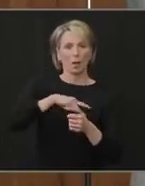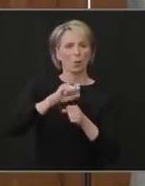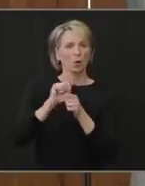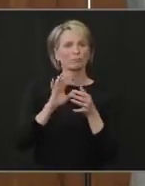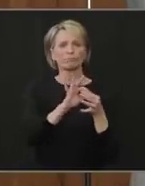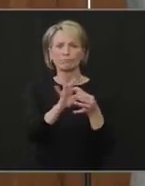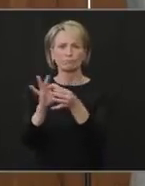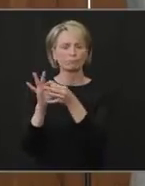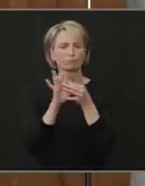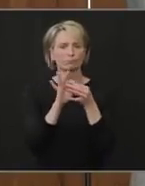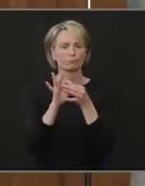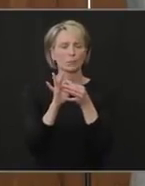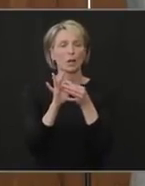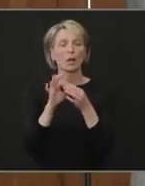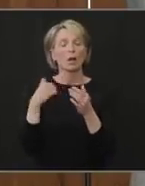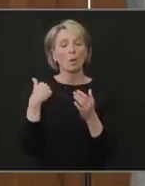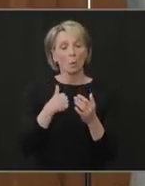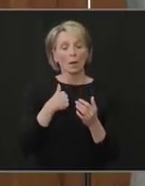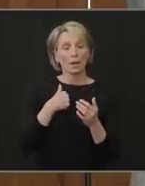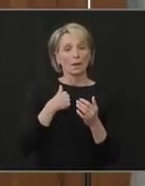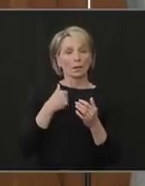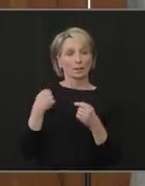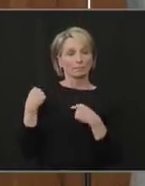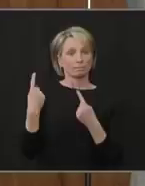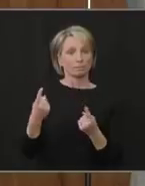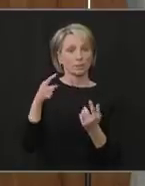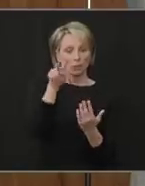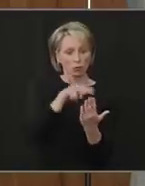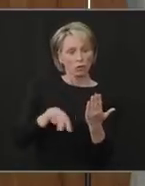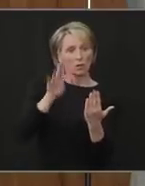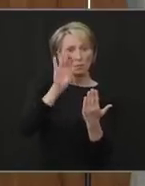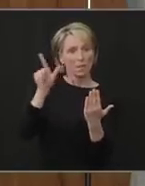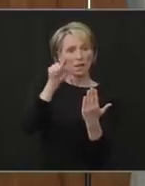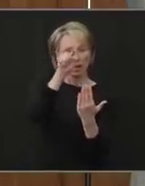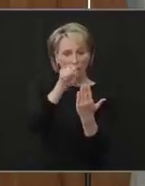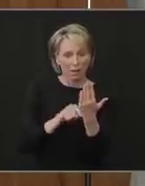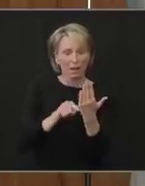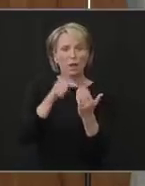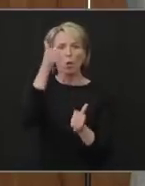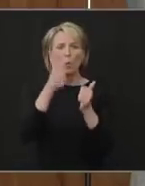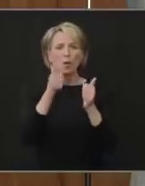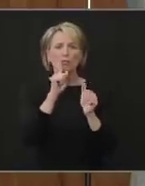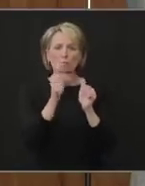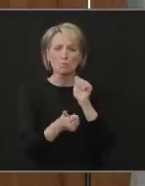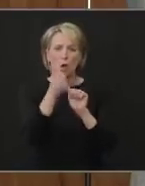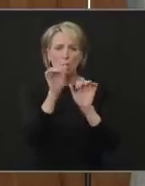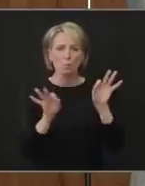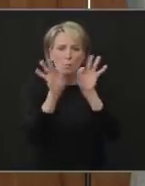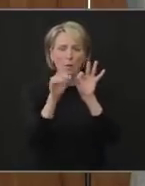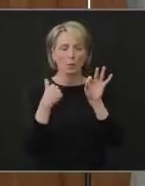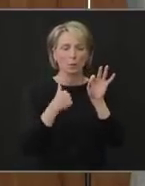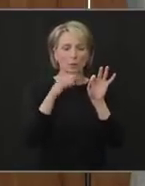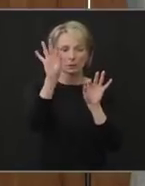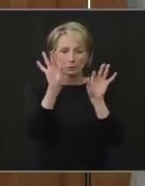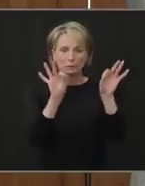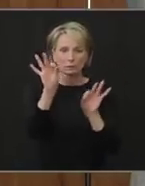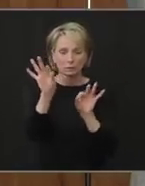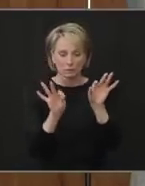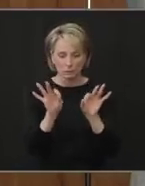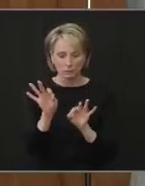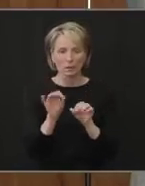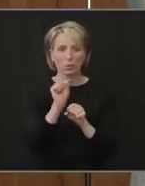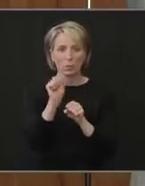parts of this package that were important to us, as we usually do. working on different aspects of